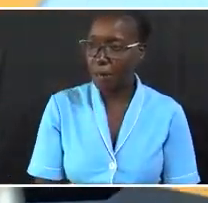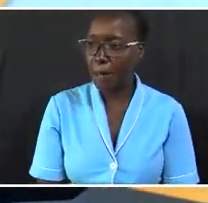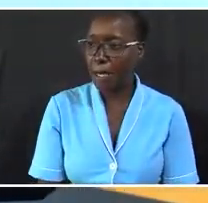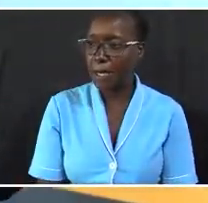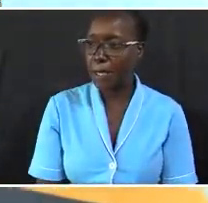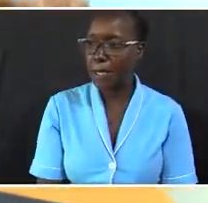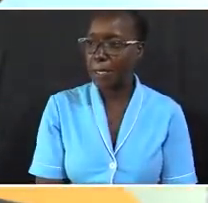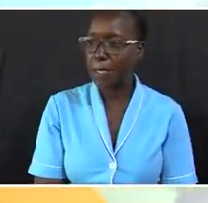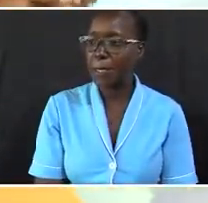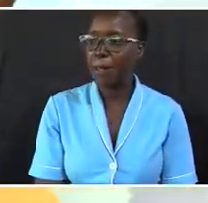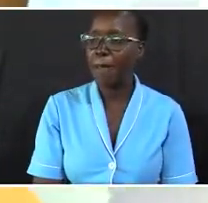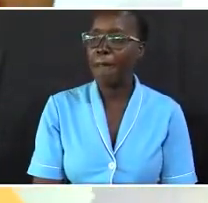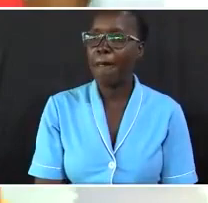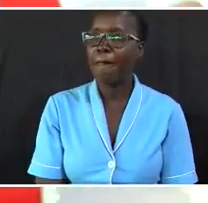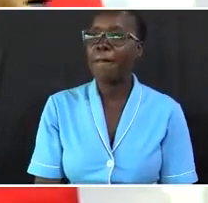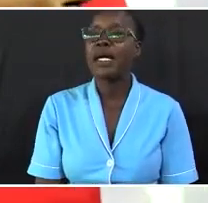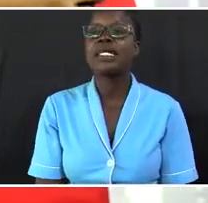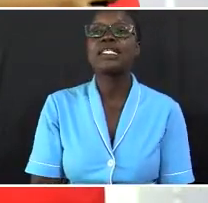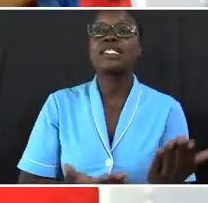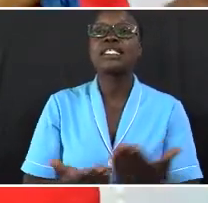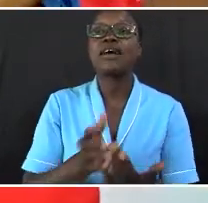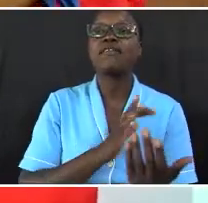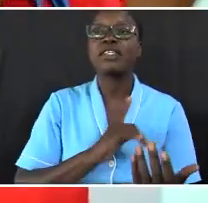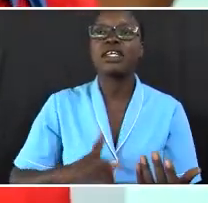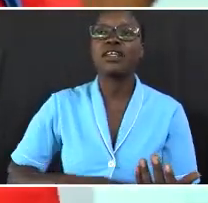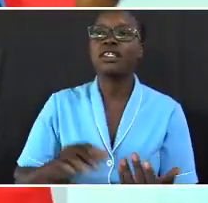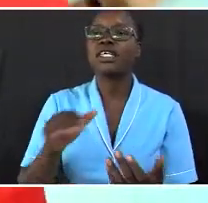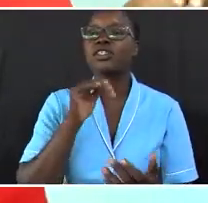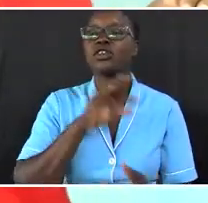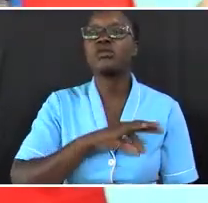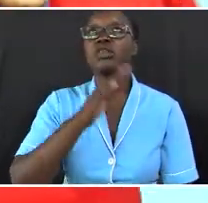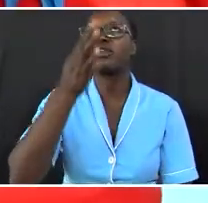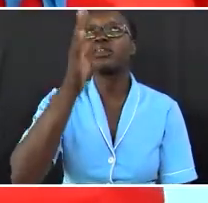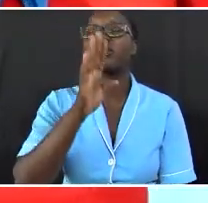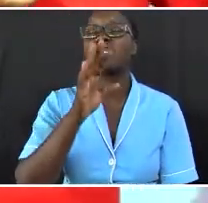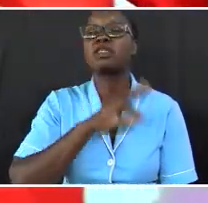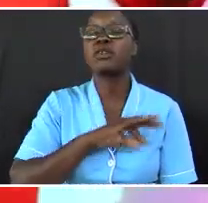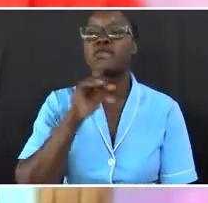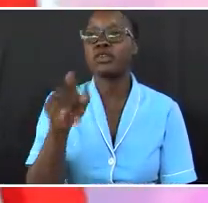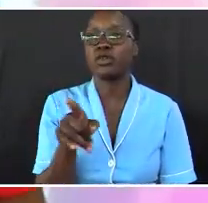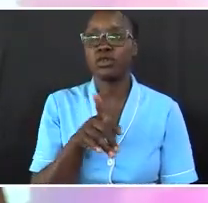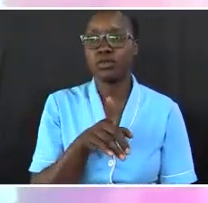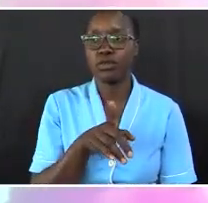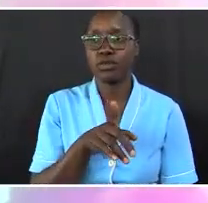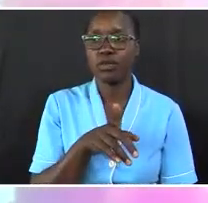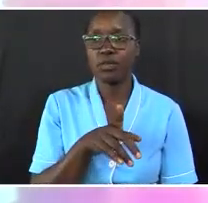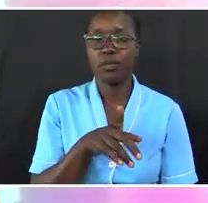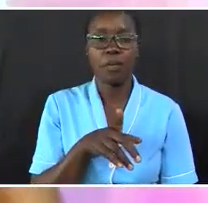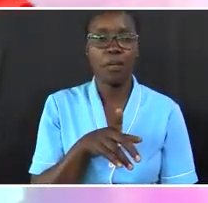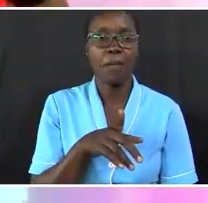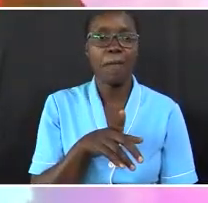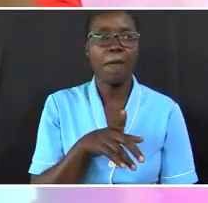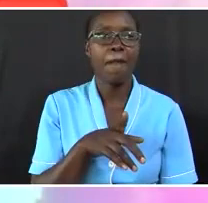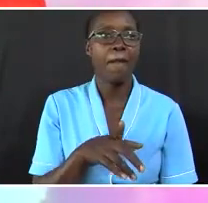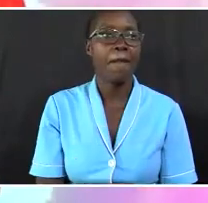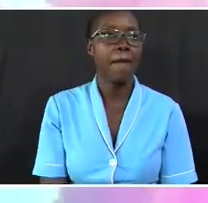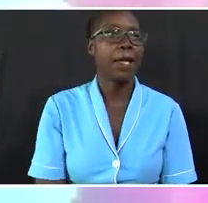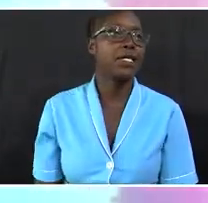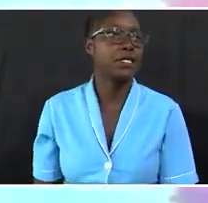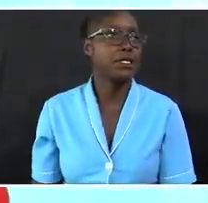Because serving the Lord does not benefit God. It benefits us. It benefits